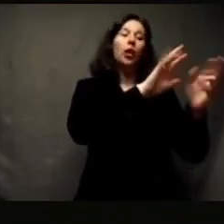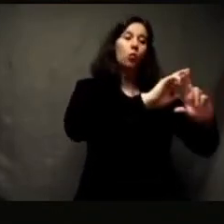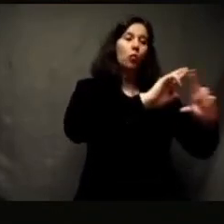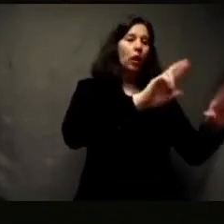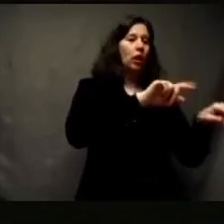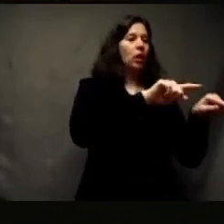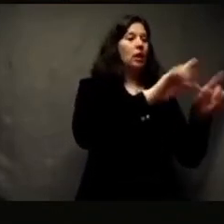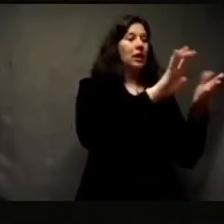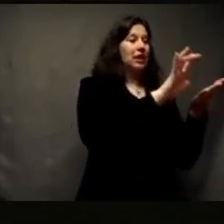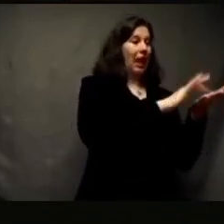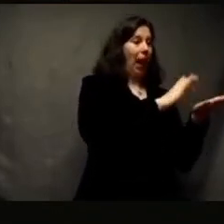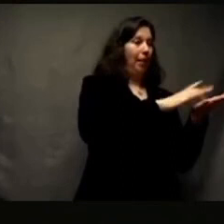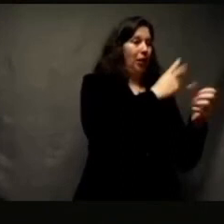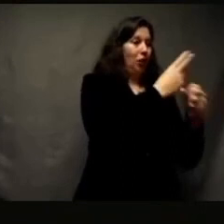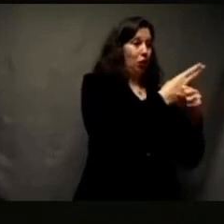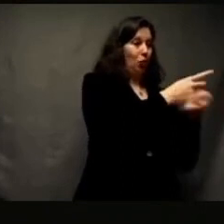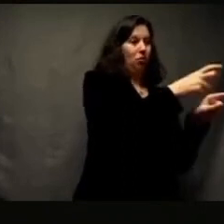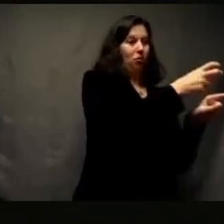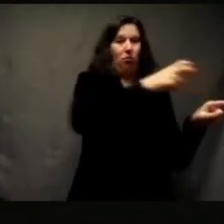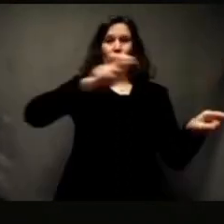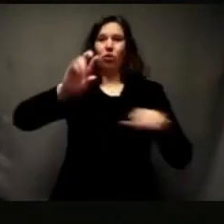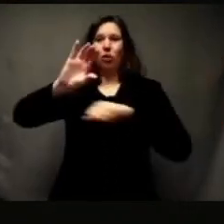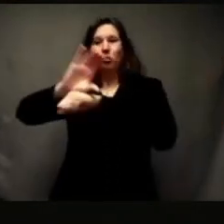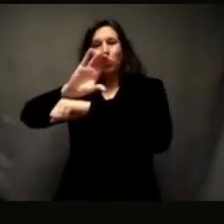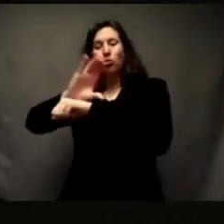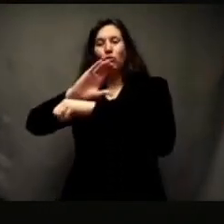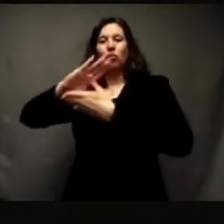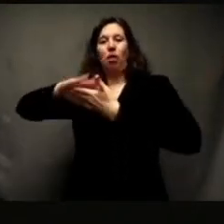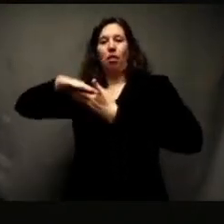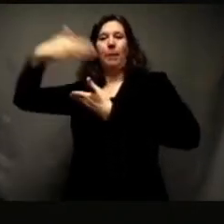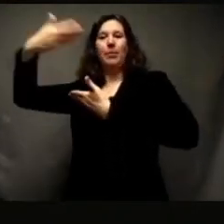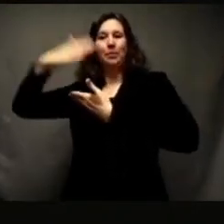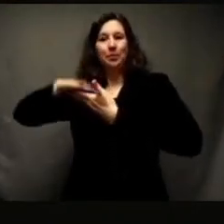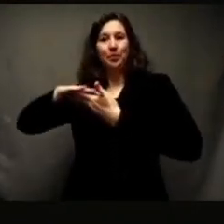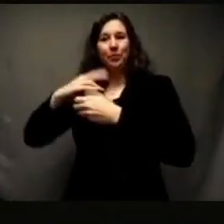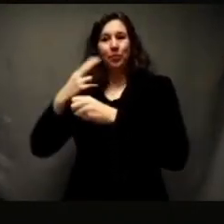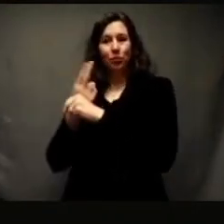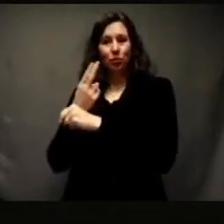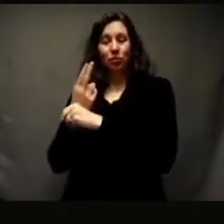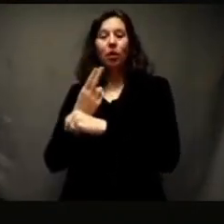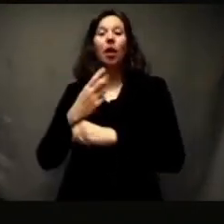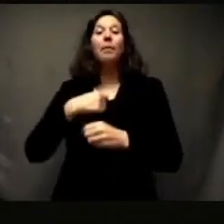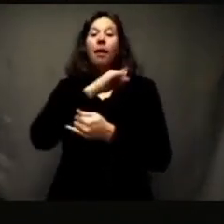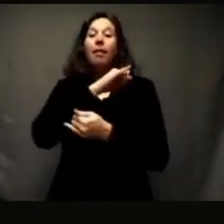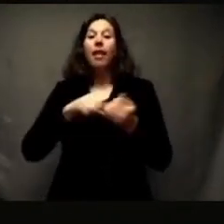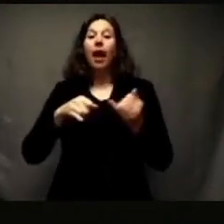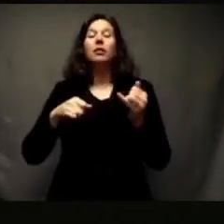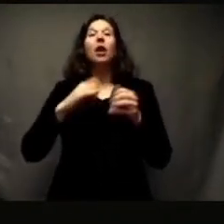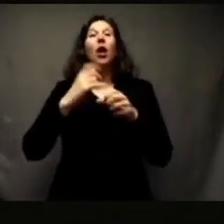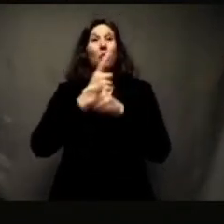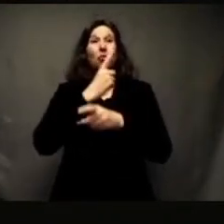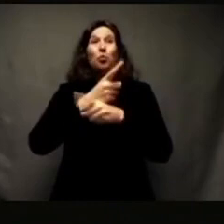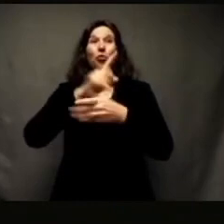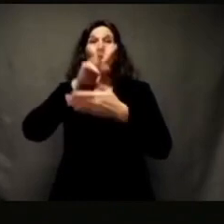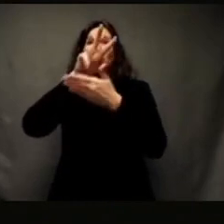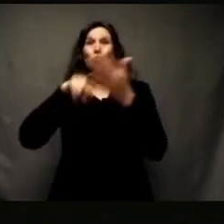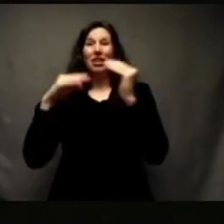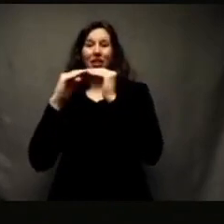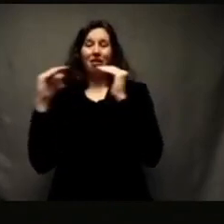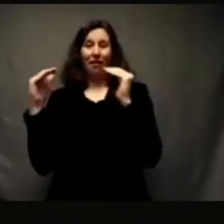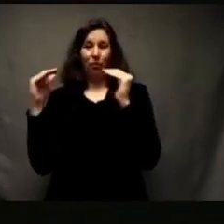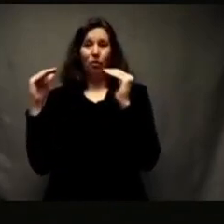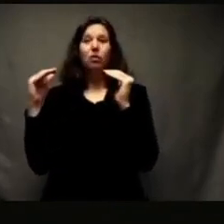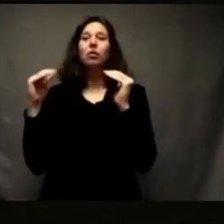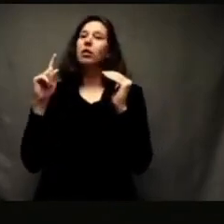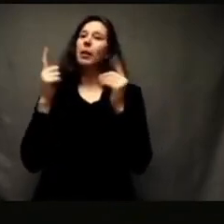from a tablet to a computer or a laptop. And then my last point of appropriate reading level, this is probably